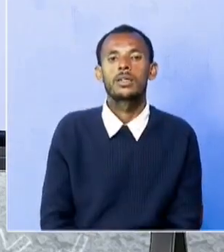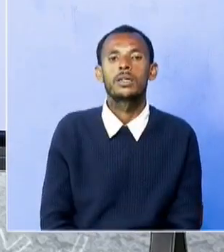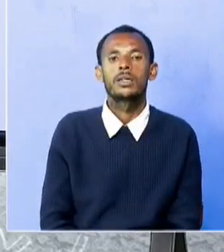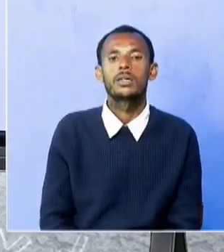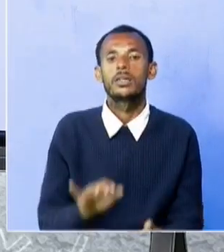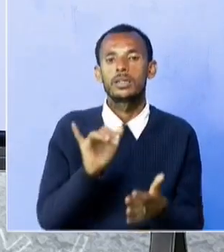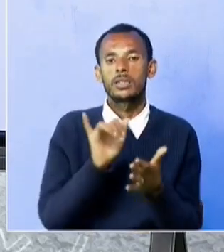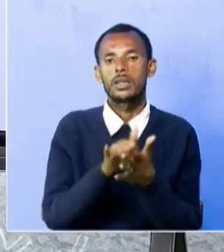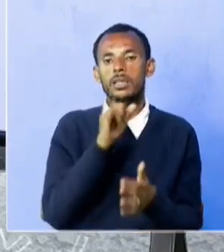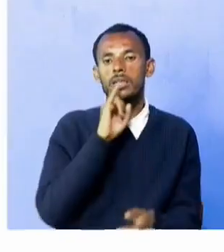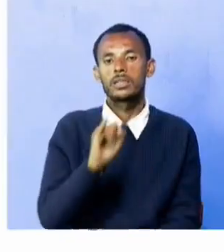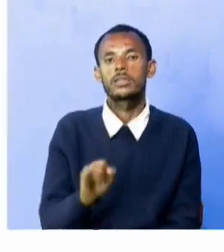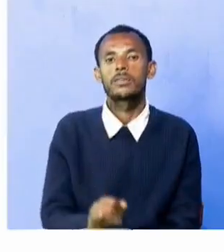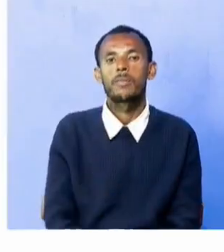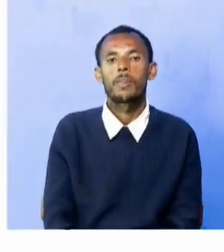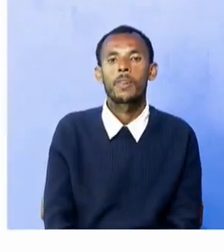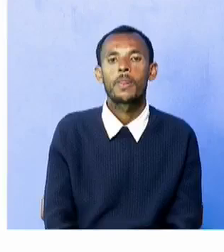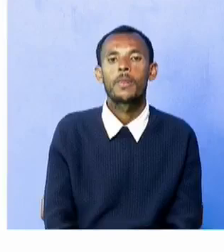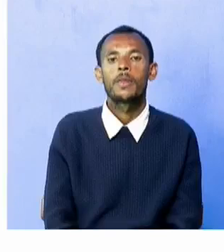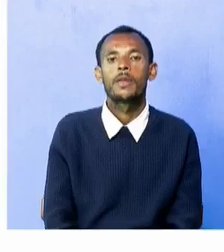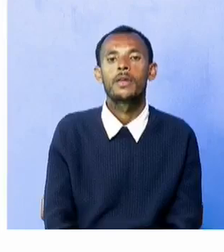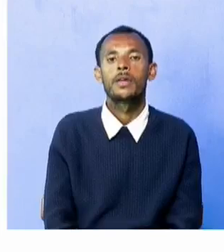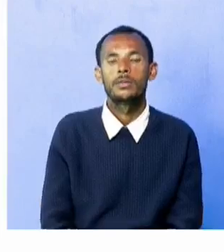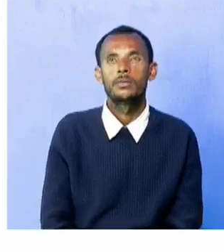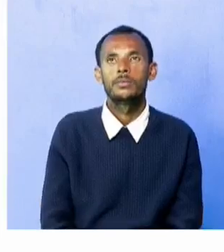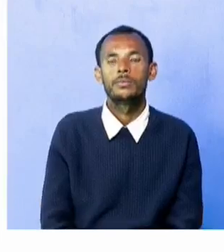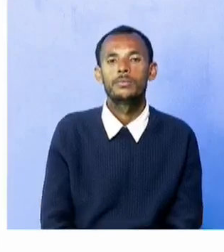that is arcs